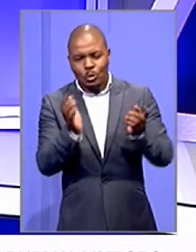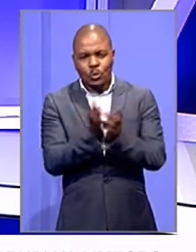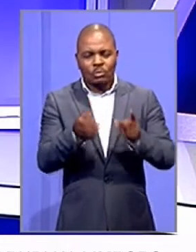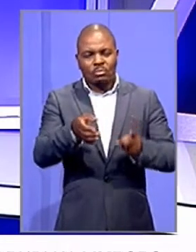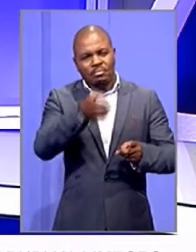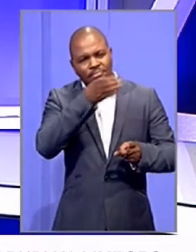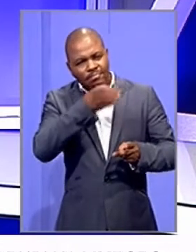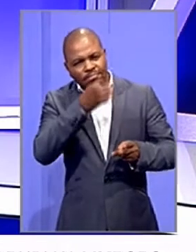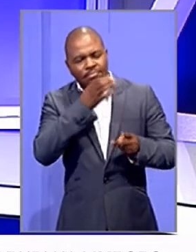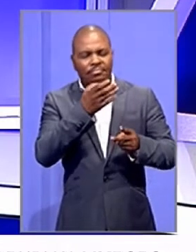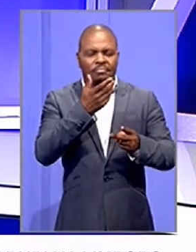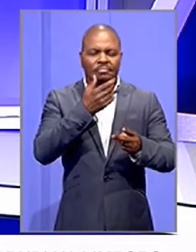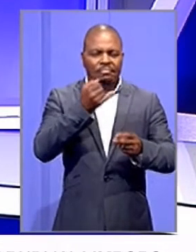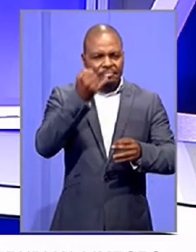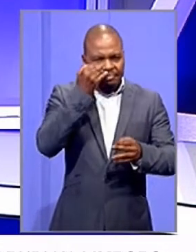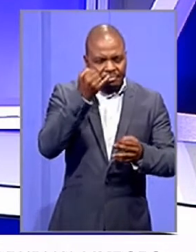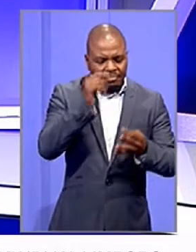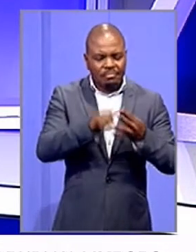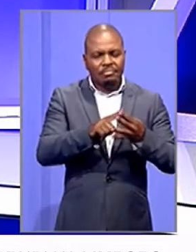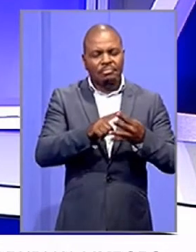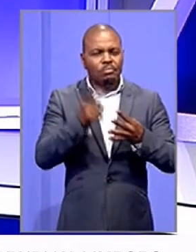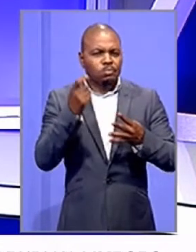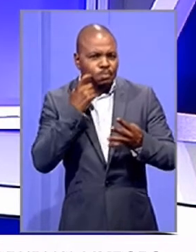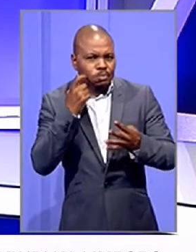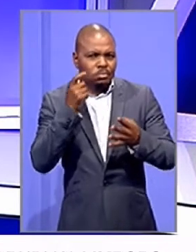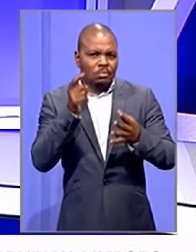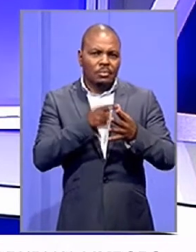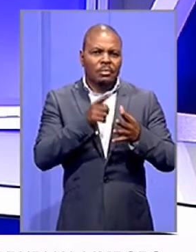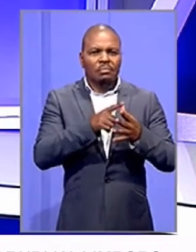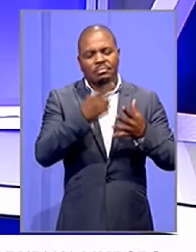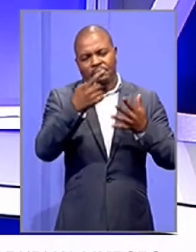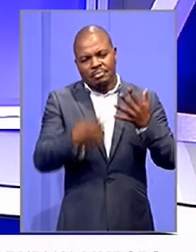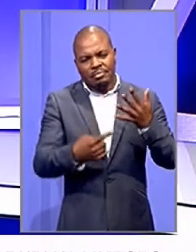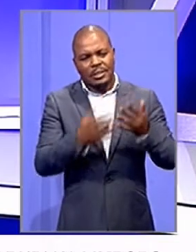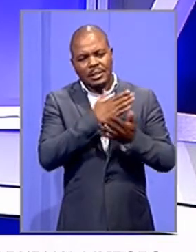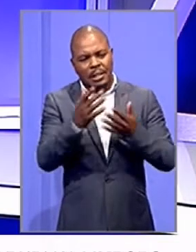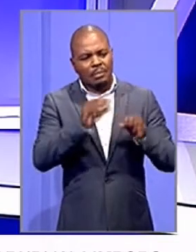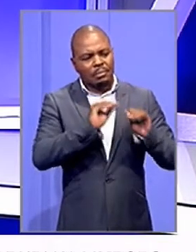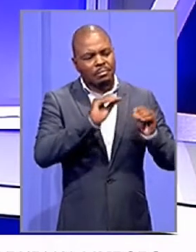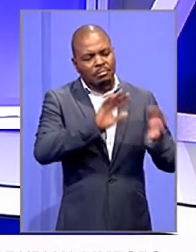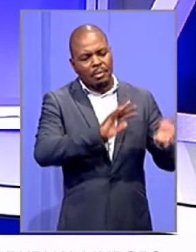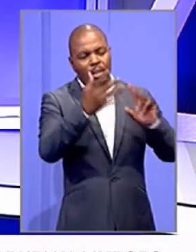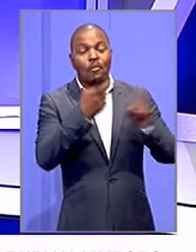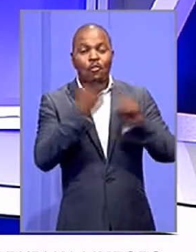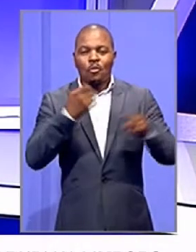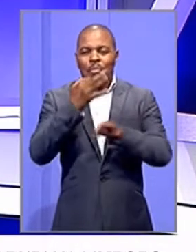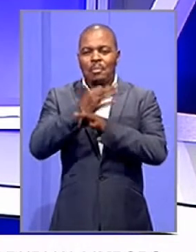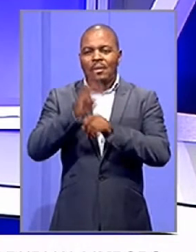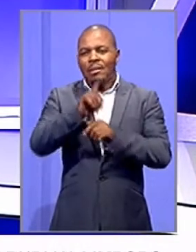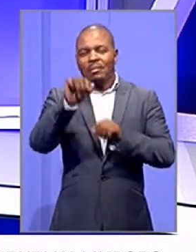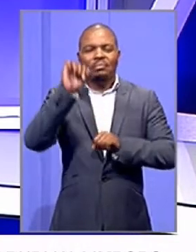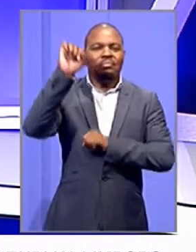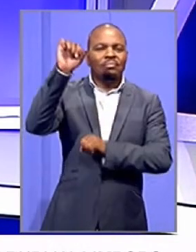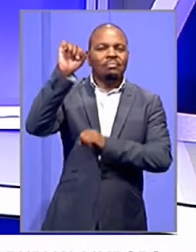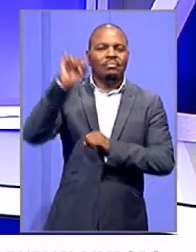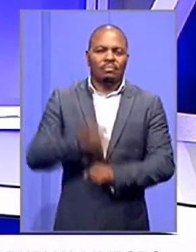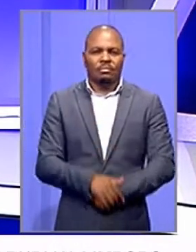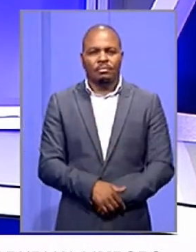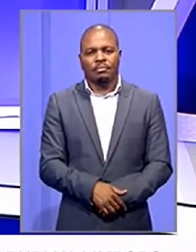bjalwa, diokobatši, go ima le ditšhitišo tša dithuto di bakago ke badudi ge ba swere